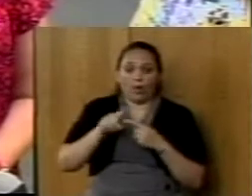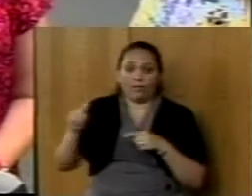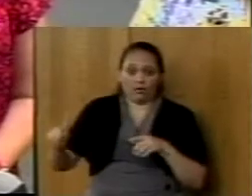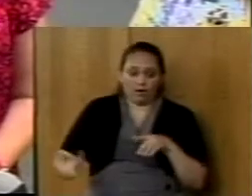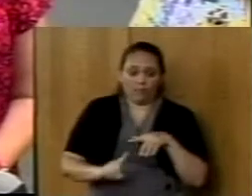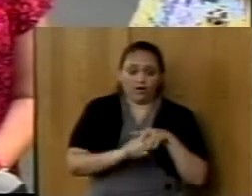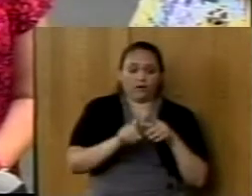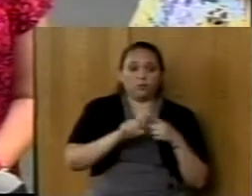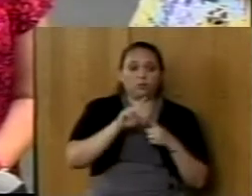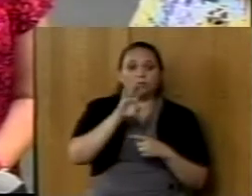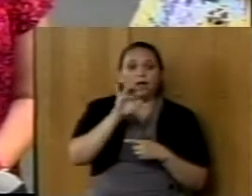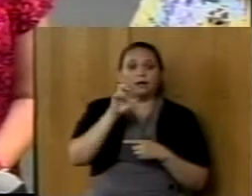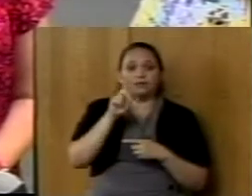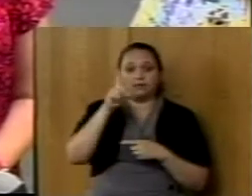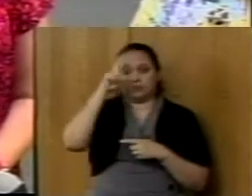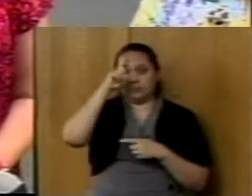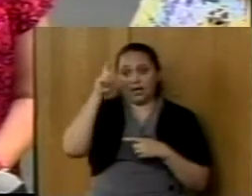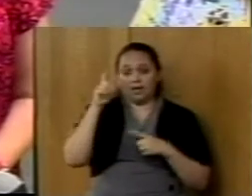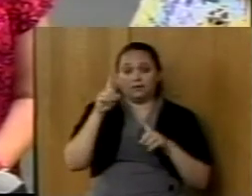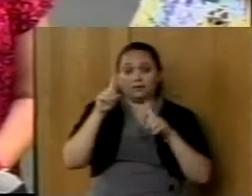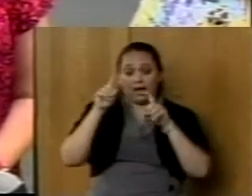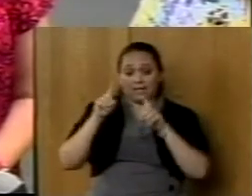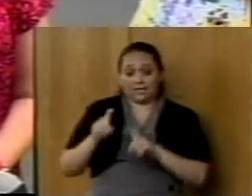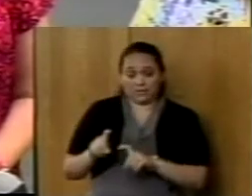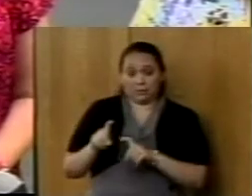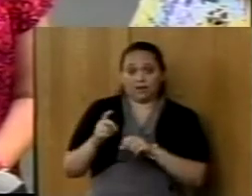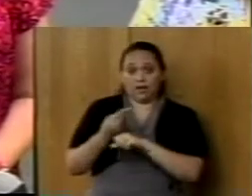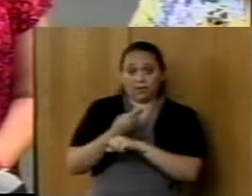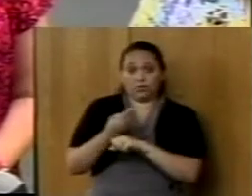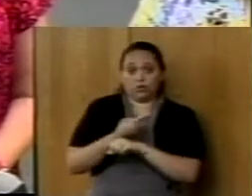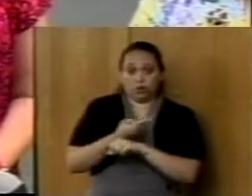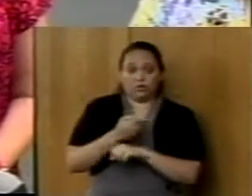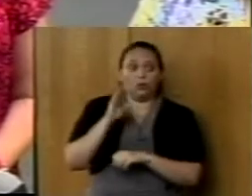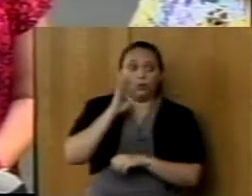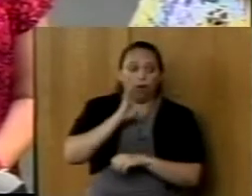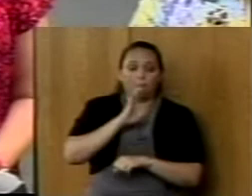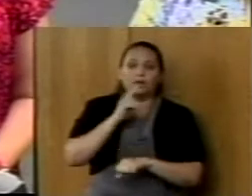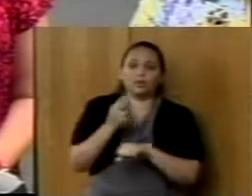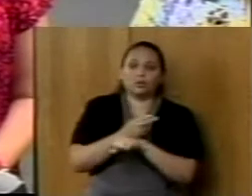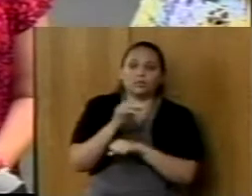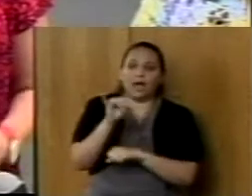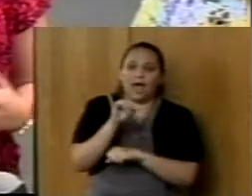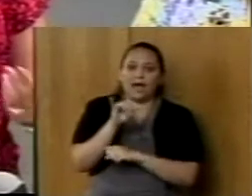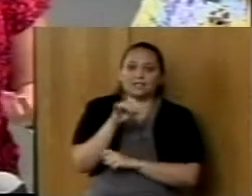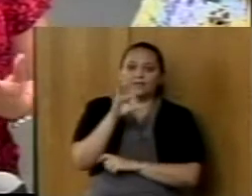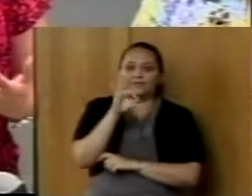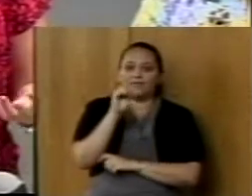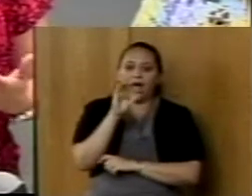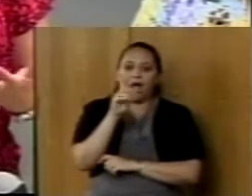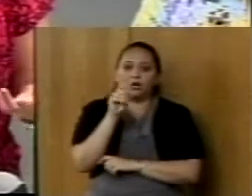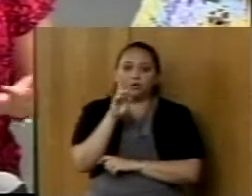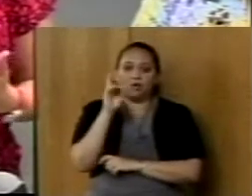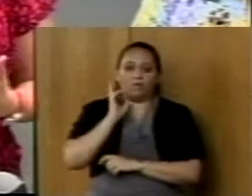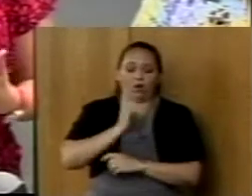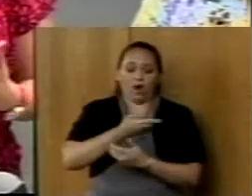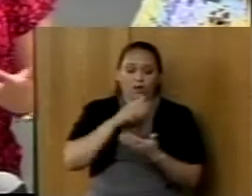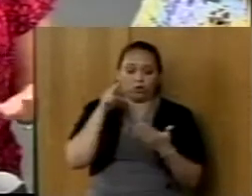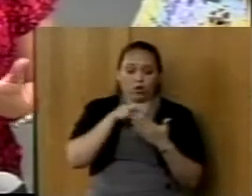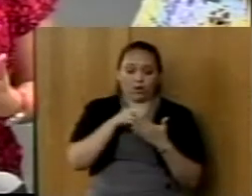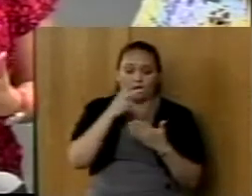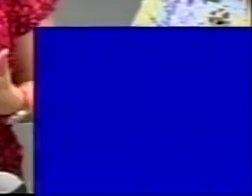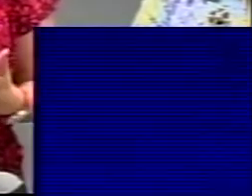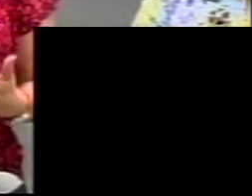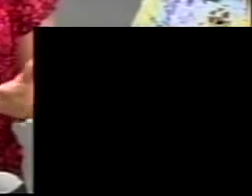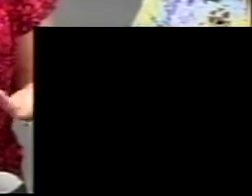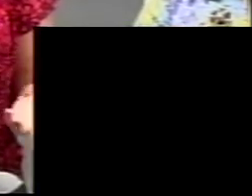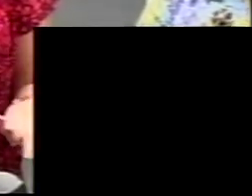BISD, because the assessment that's used will be used as a factor for us to look at and see the growth,